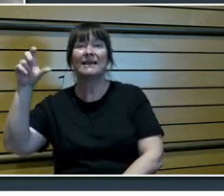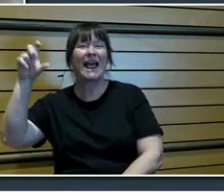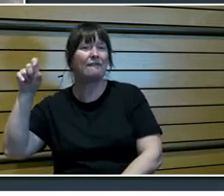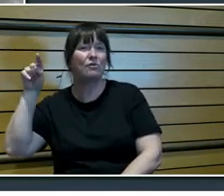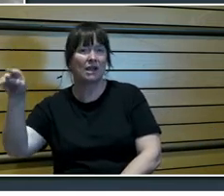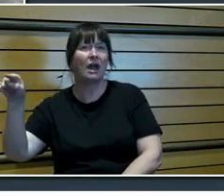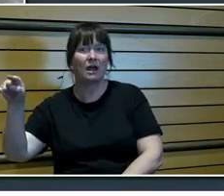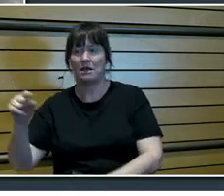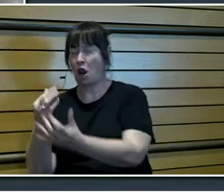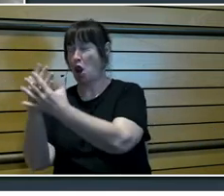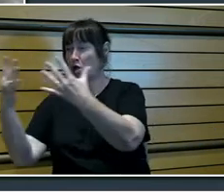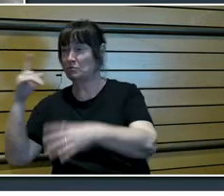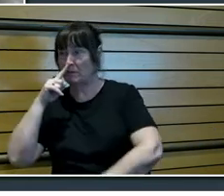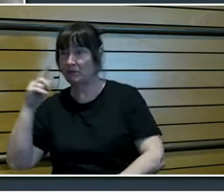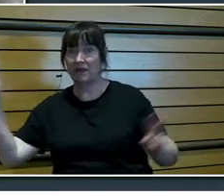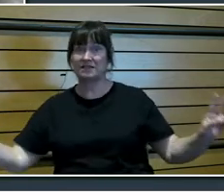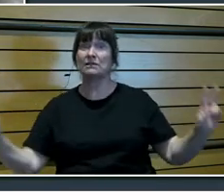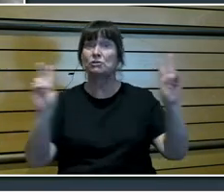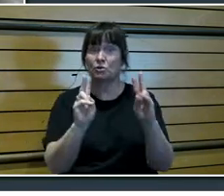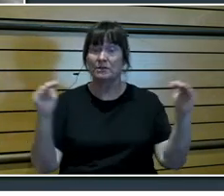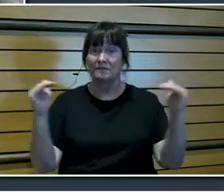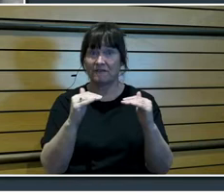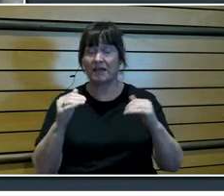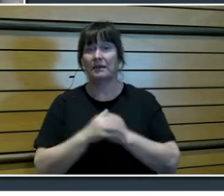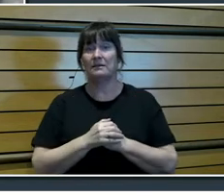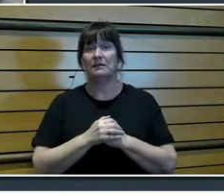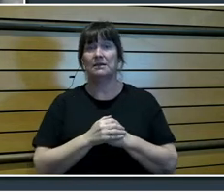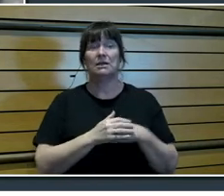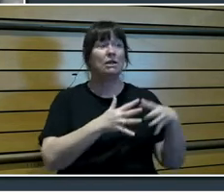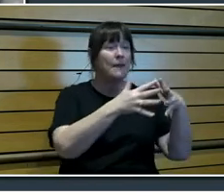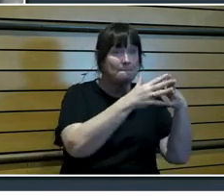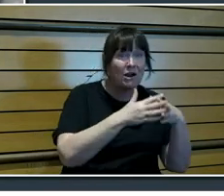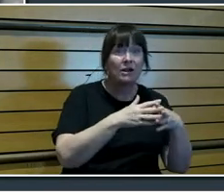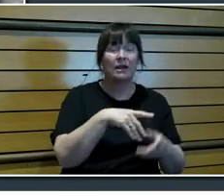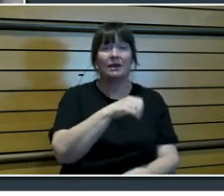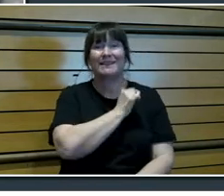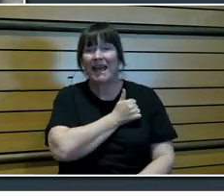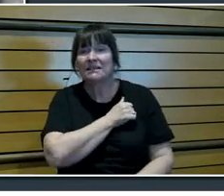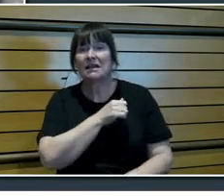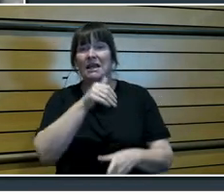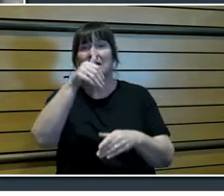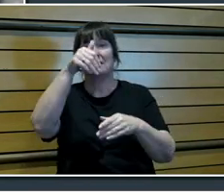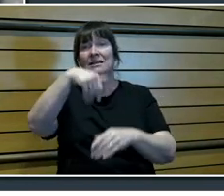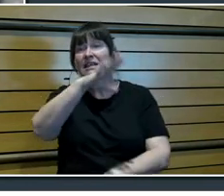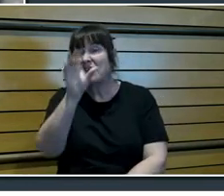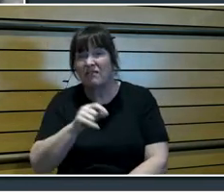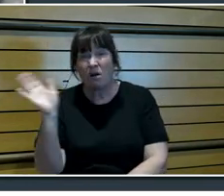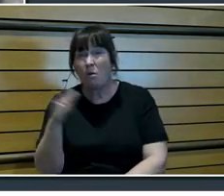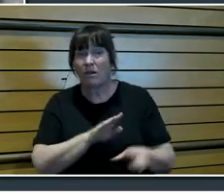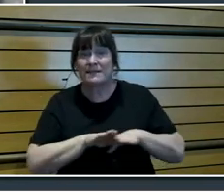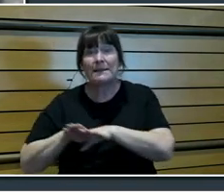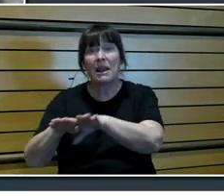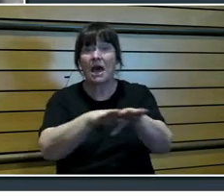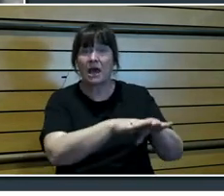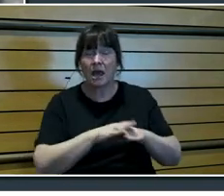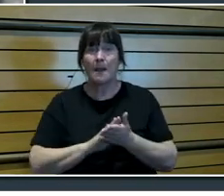California. The United States, South Africa, Canada, and Australia all have similar arrangements